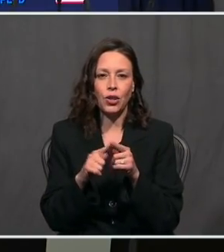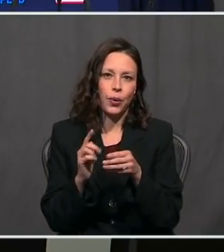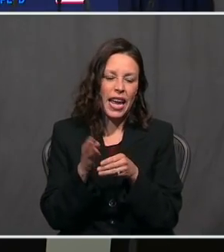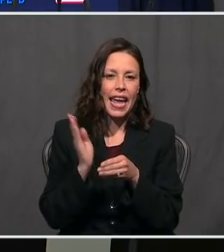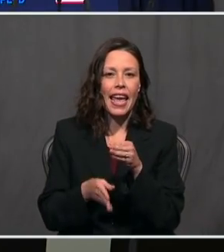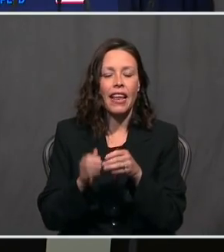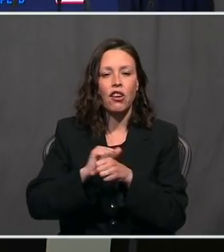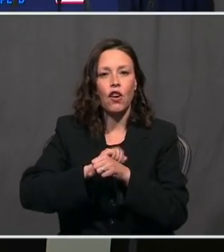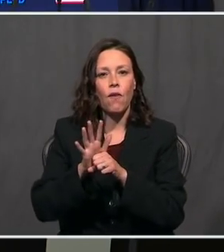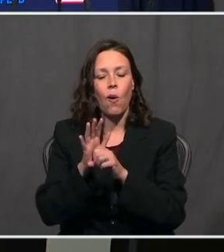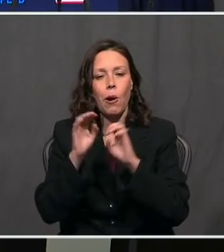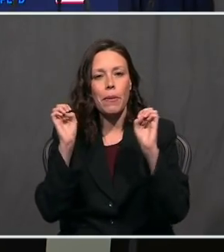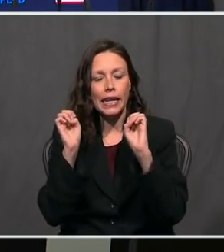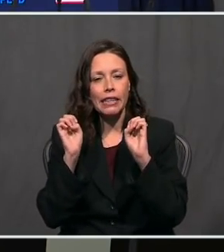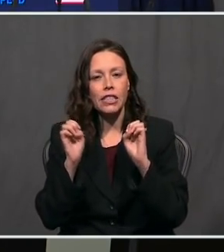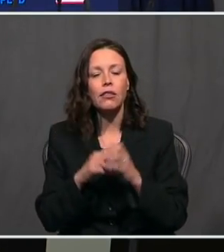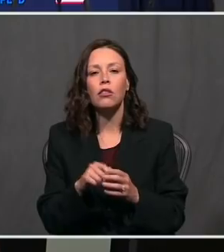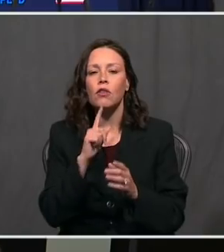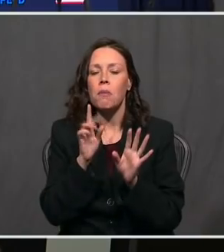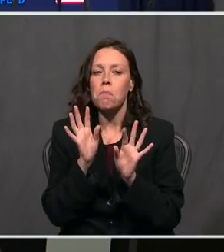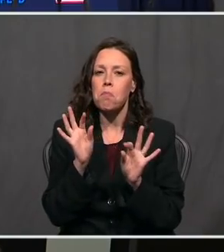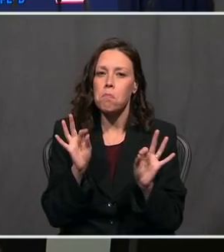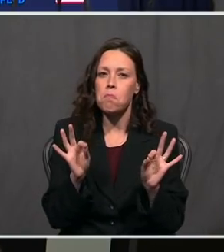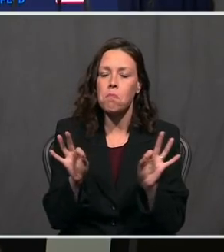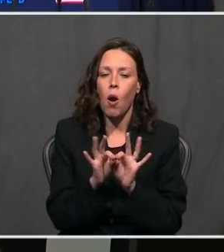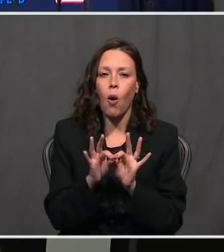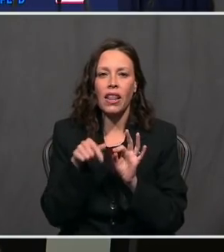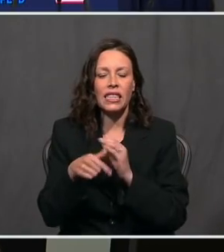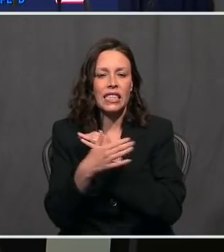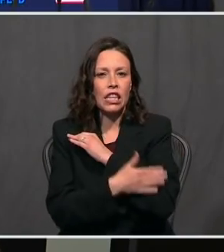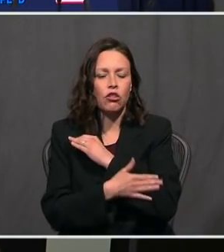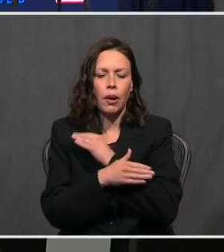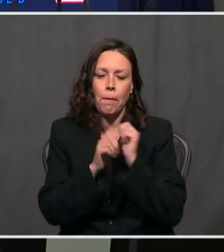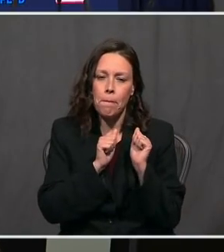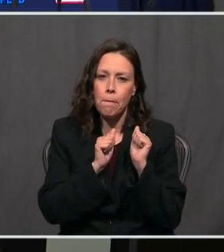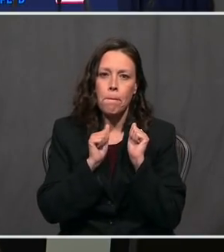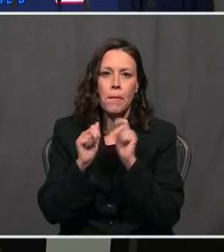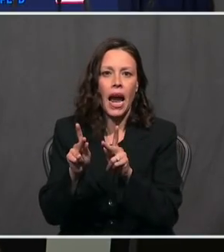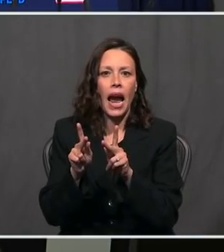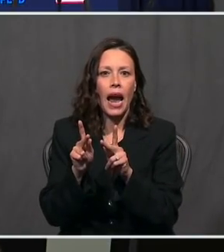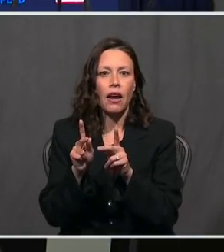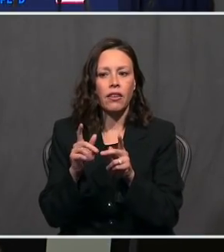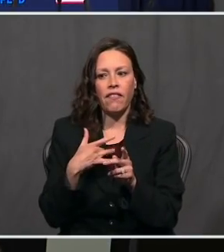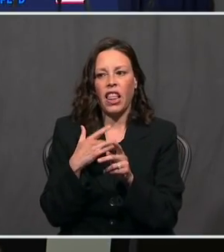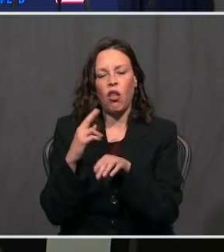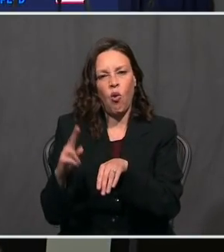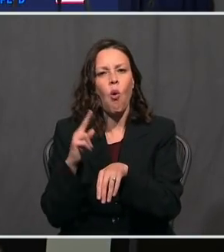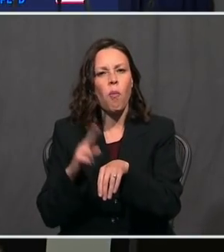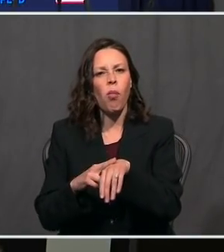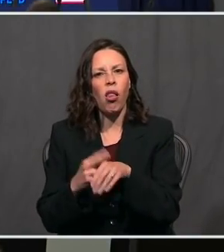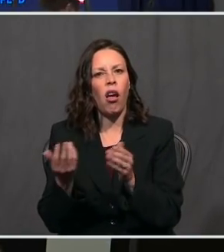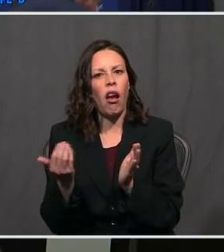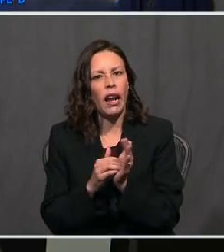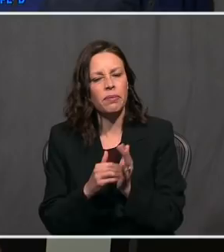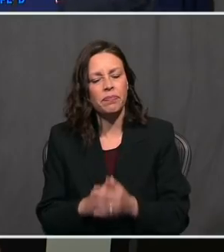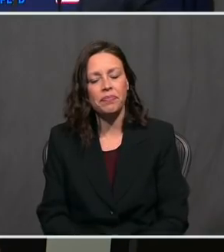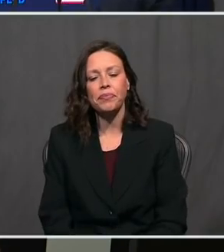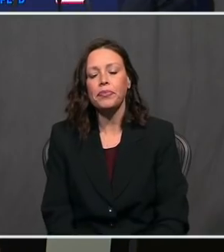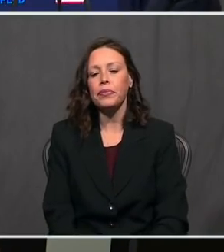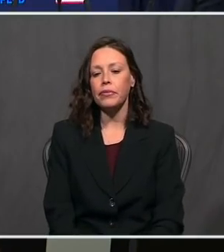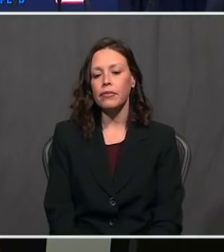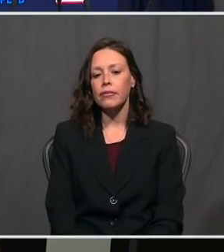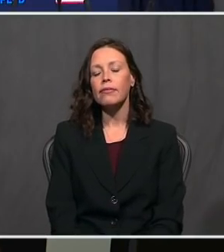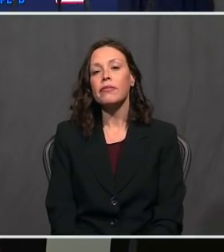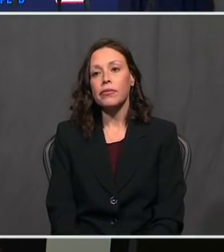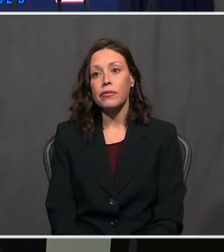pandemic. It's really important that we get this country back to some sense of normalcy. And I also just